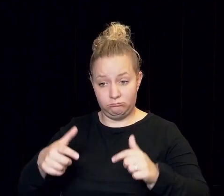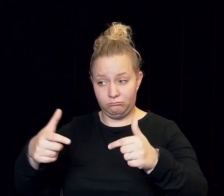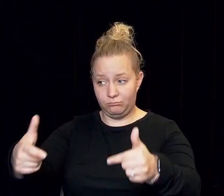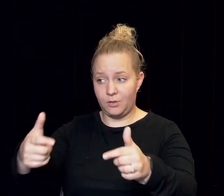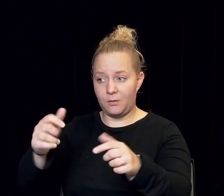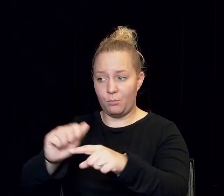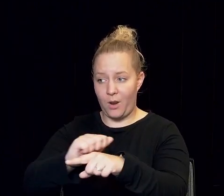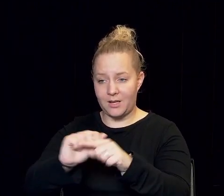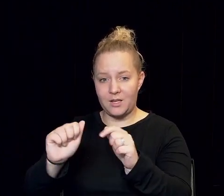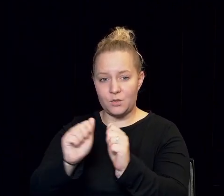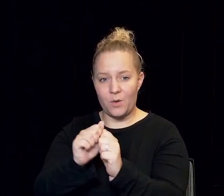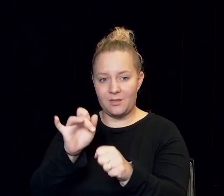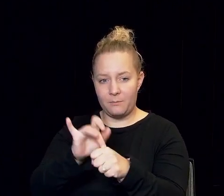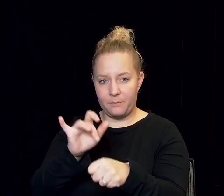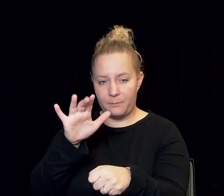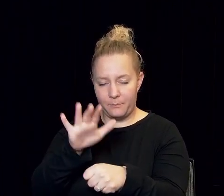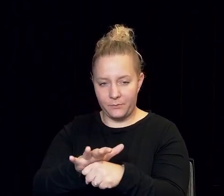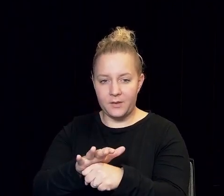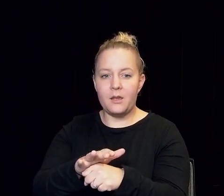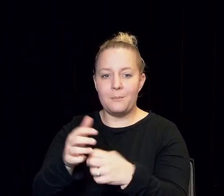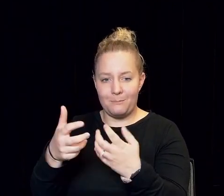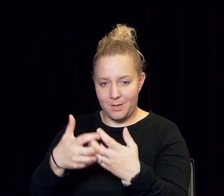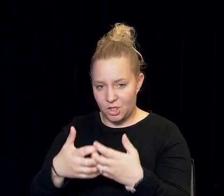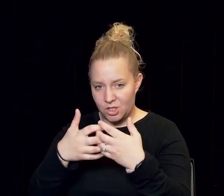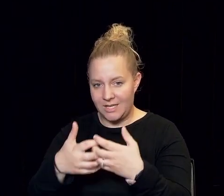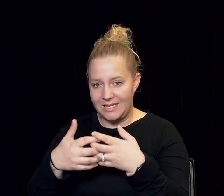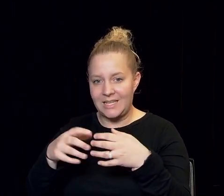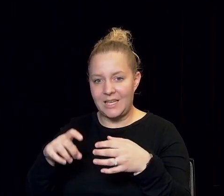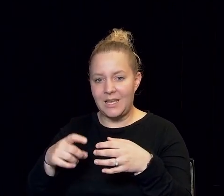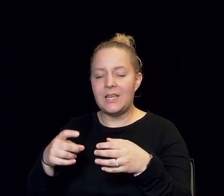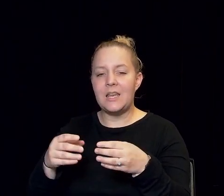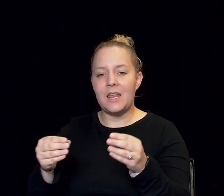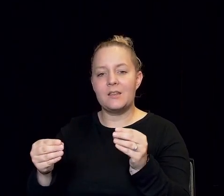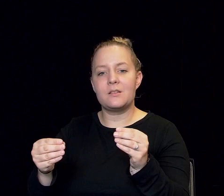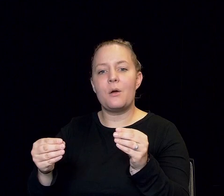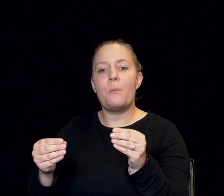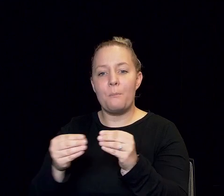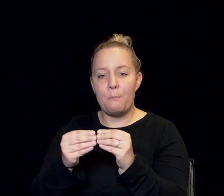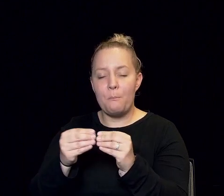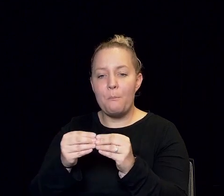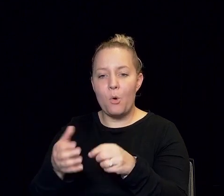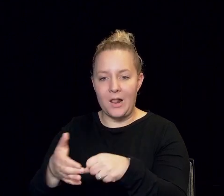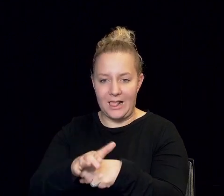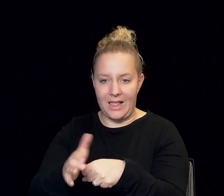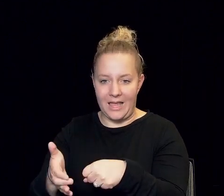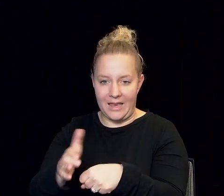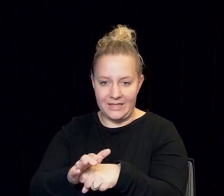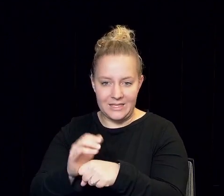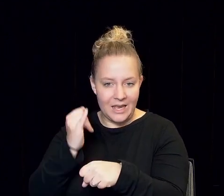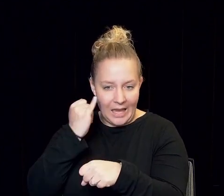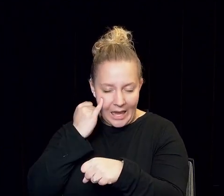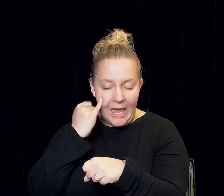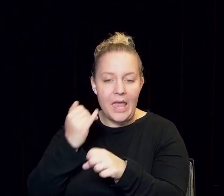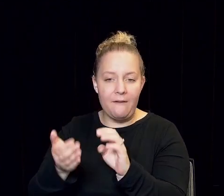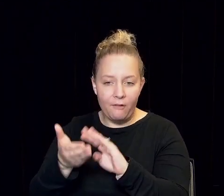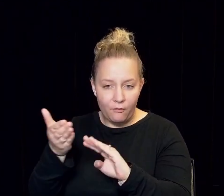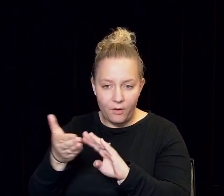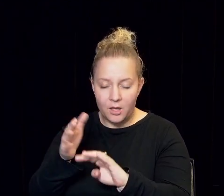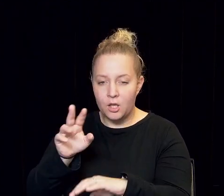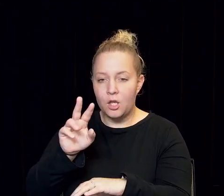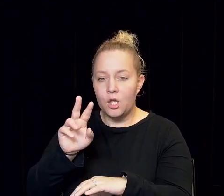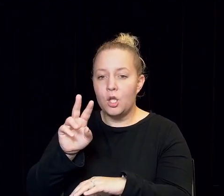bottling machine to be restocked with lids every 2 3/4 hours. If the machine runs for 19 1/4